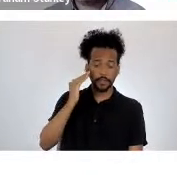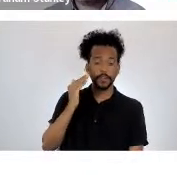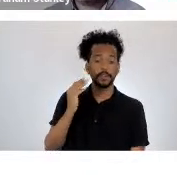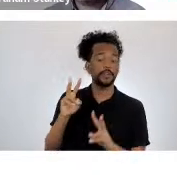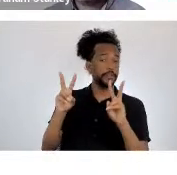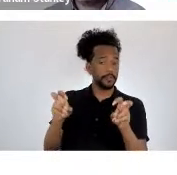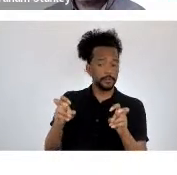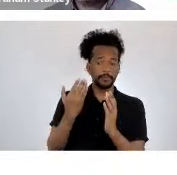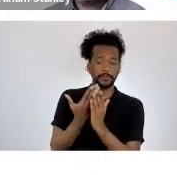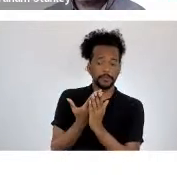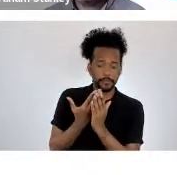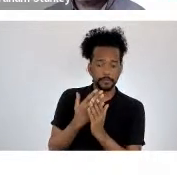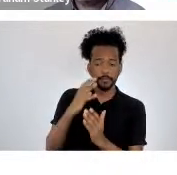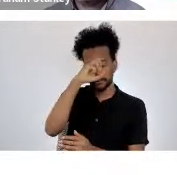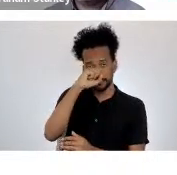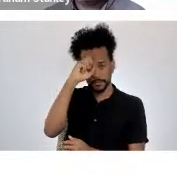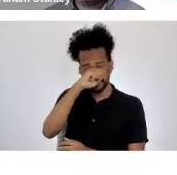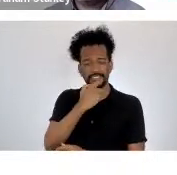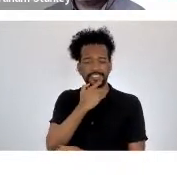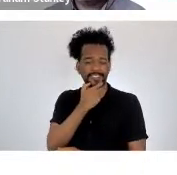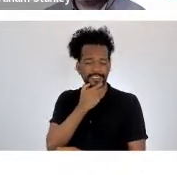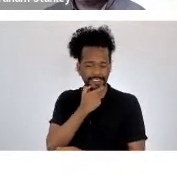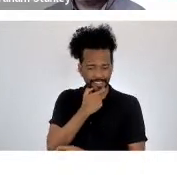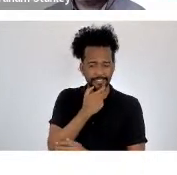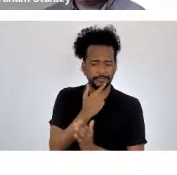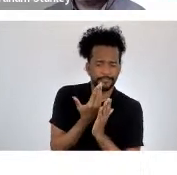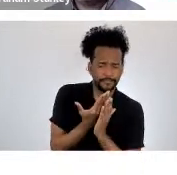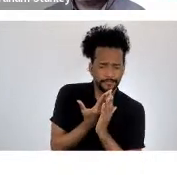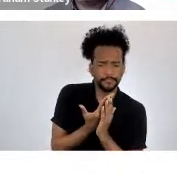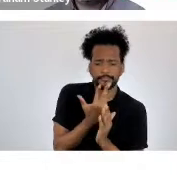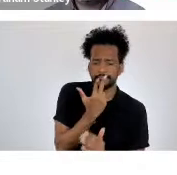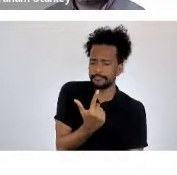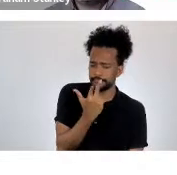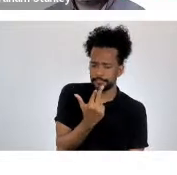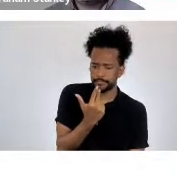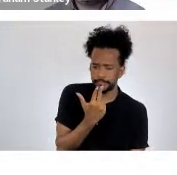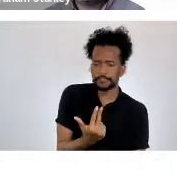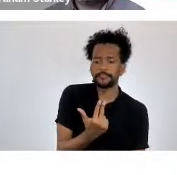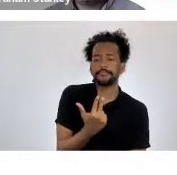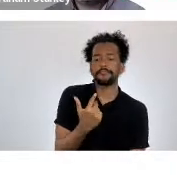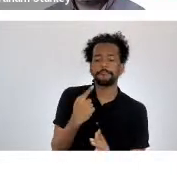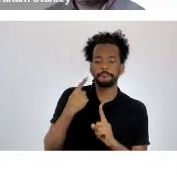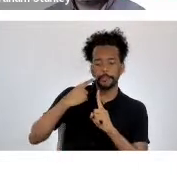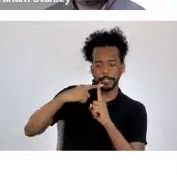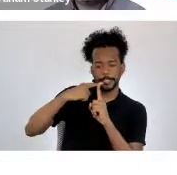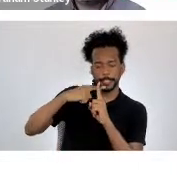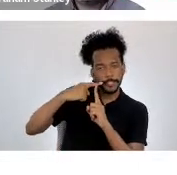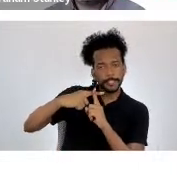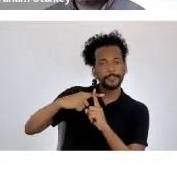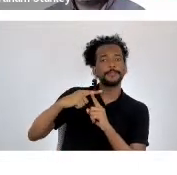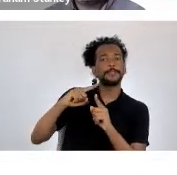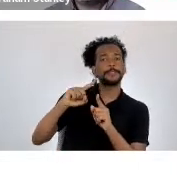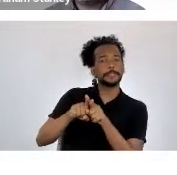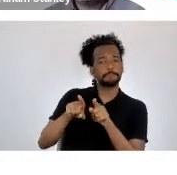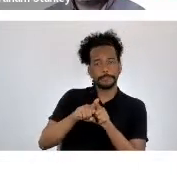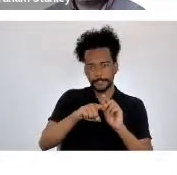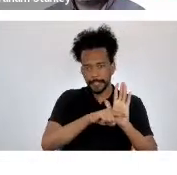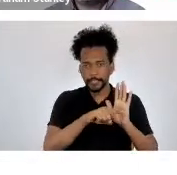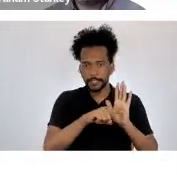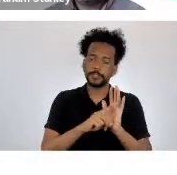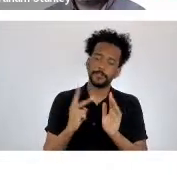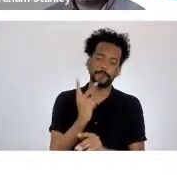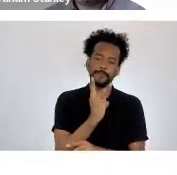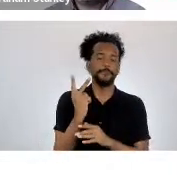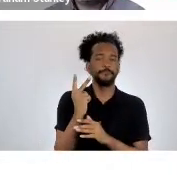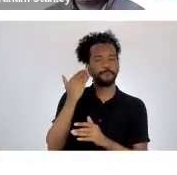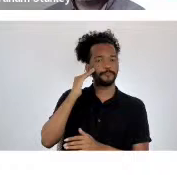at the affordances, the benefits, as well as the challenges. Our research had many